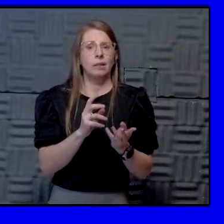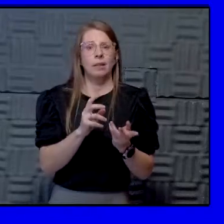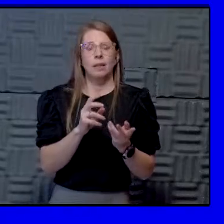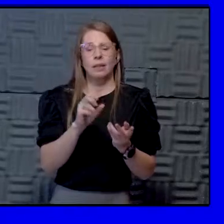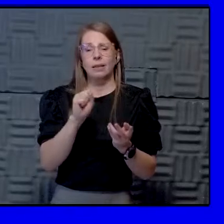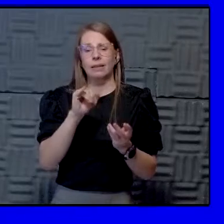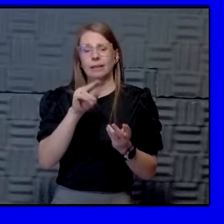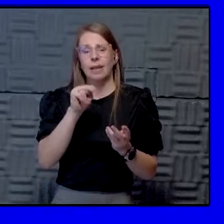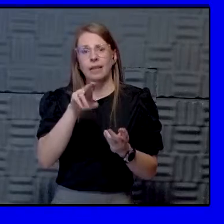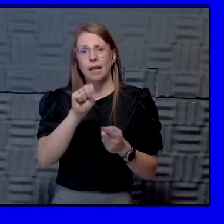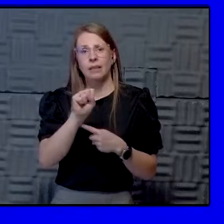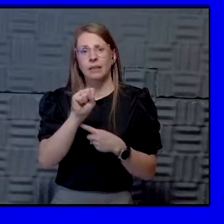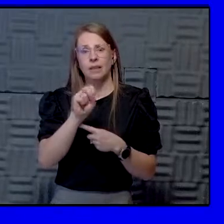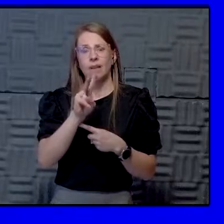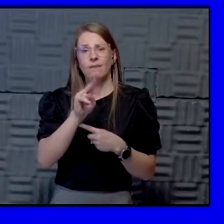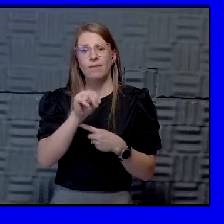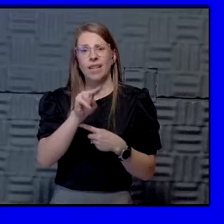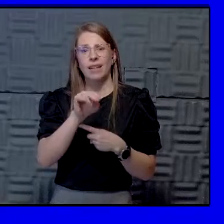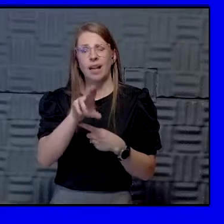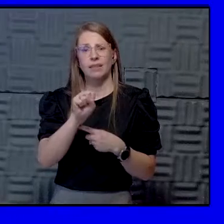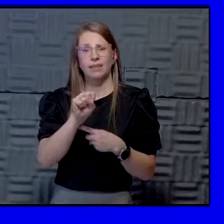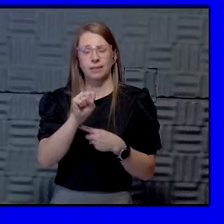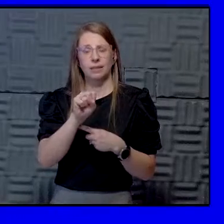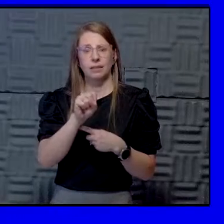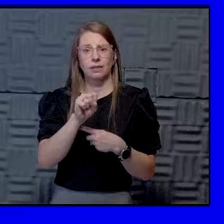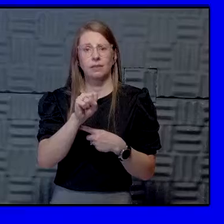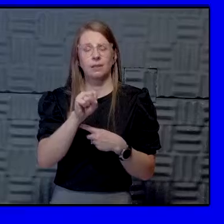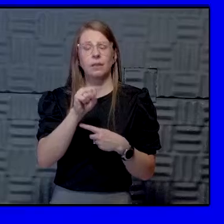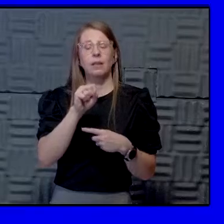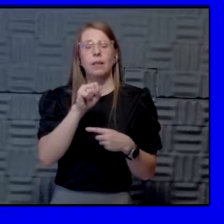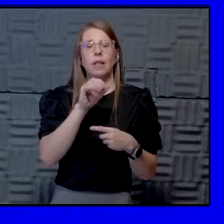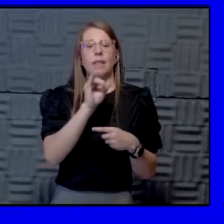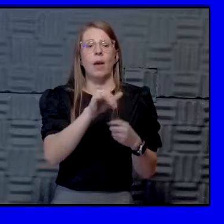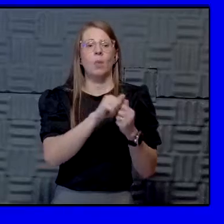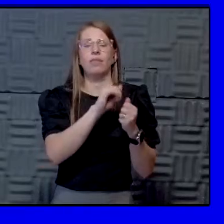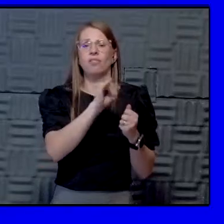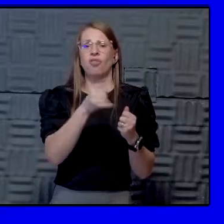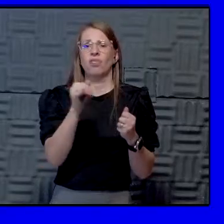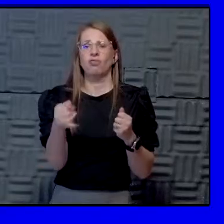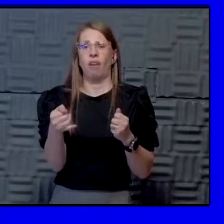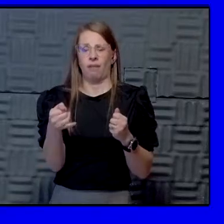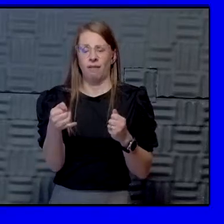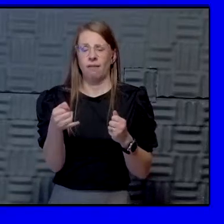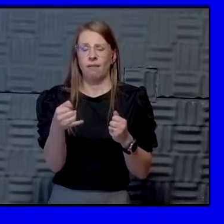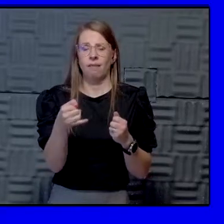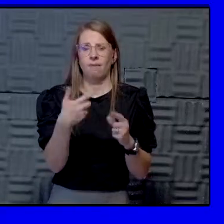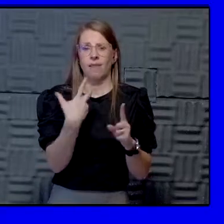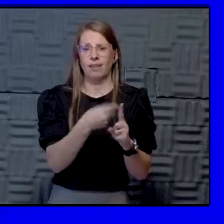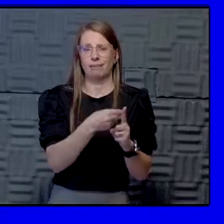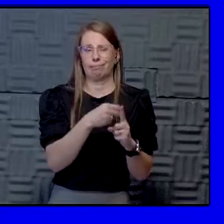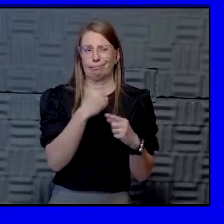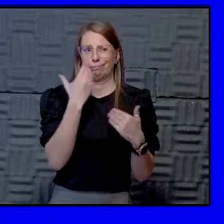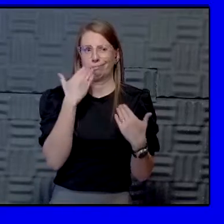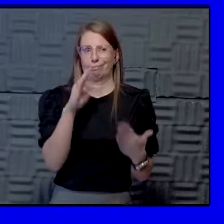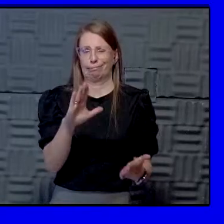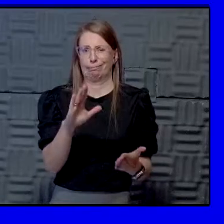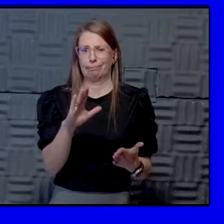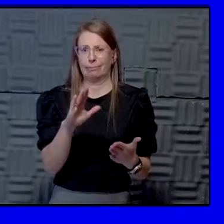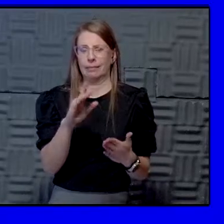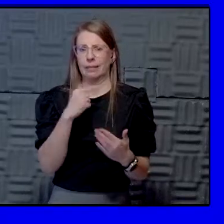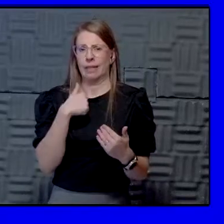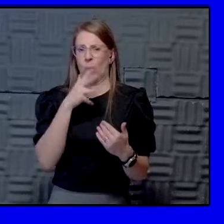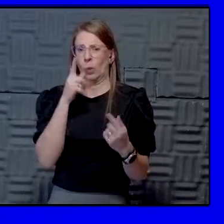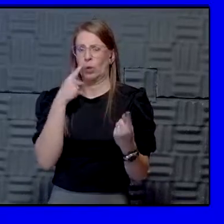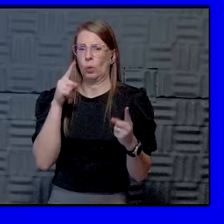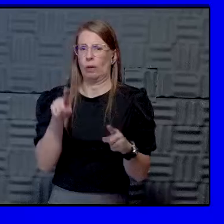sinus venous thrombosis that we saw with the Johnson & Johnson vaccine. So, I'm not really aware, and I would agree with you,